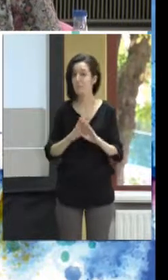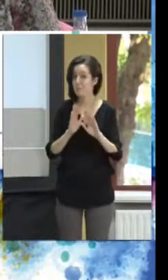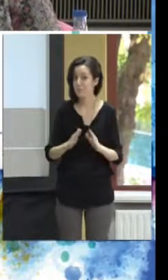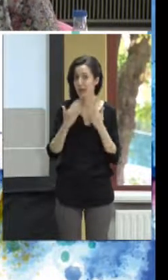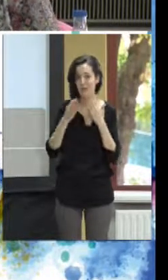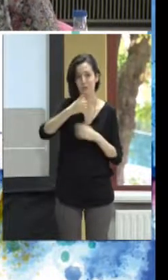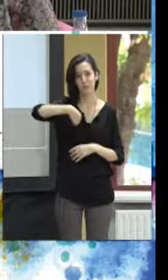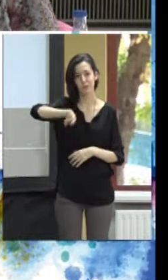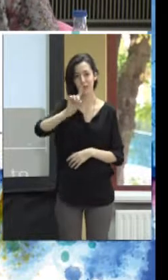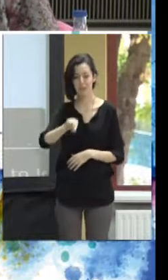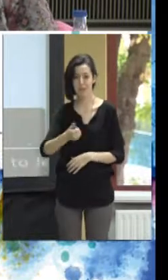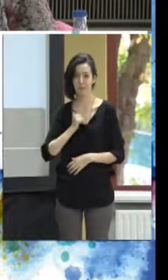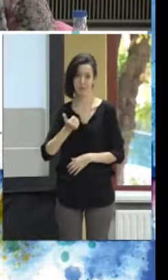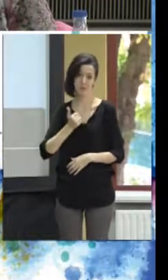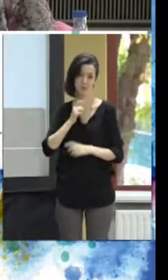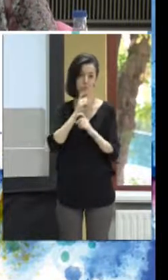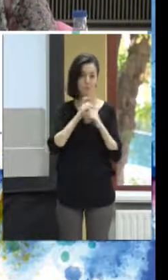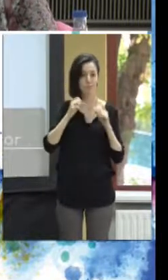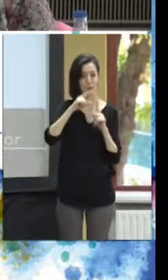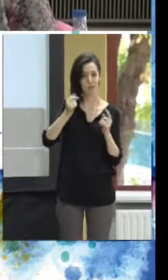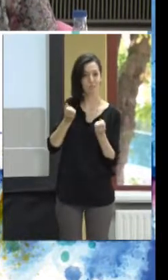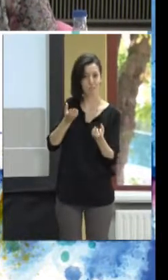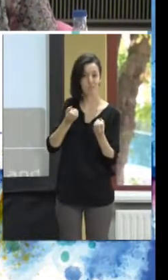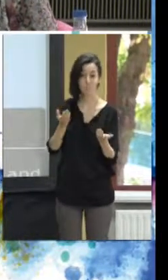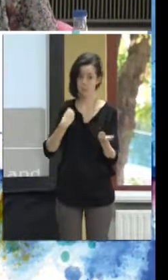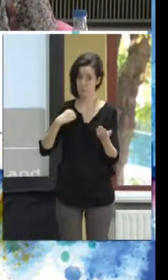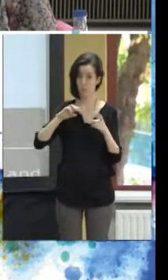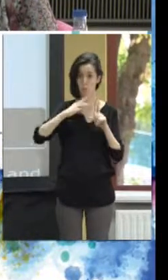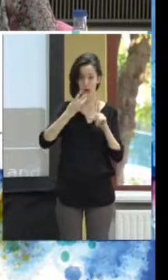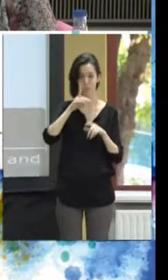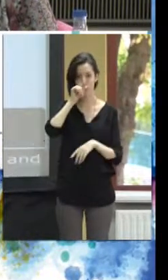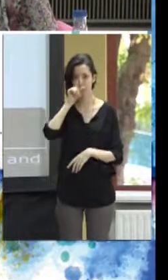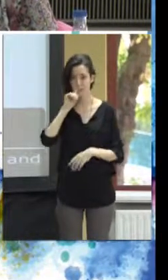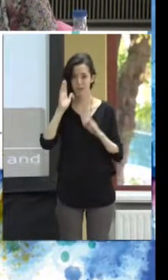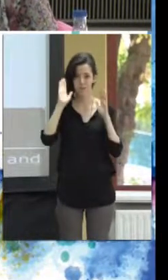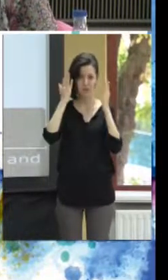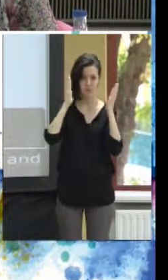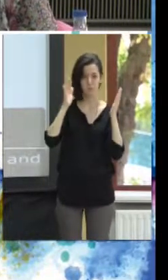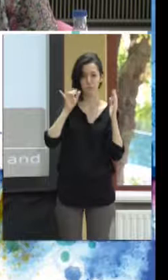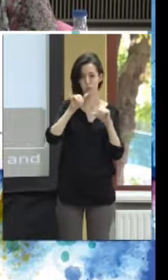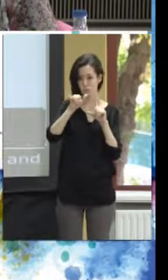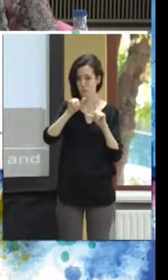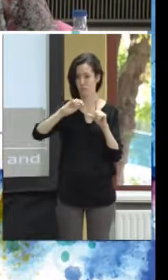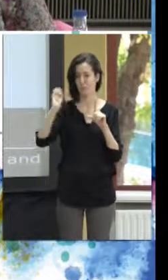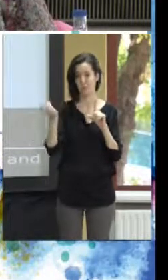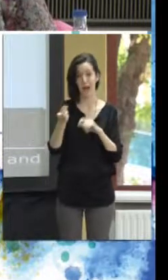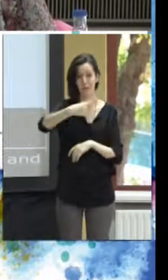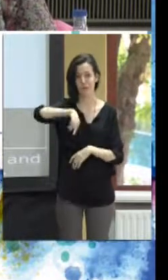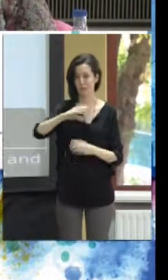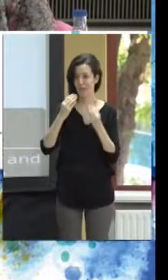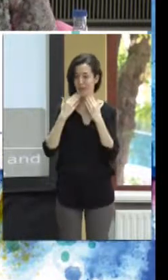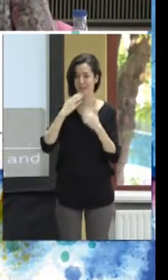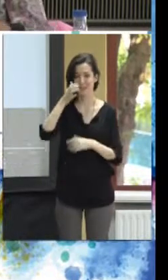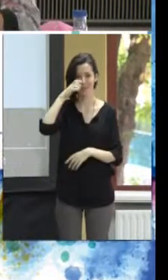all, and I will leave you the information of Vodafone Foundation and in the Facebook,